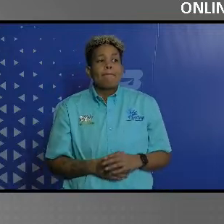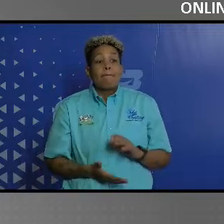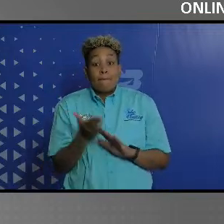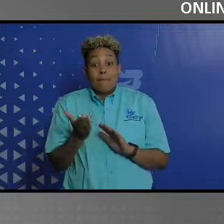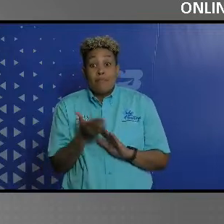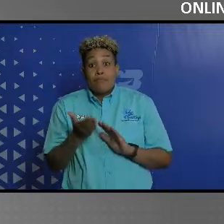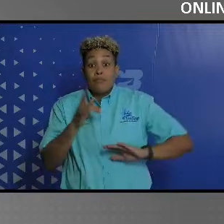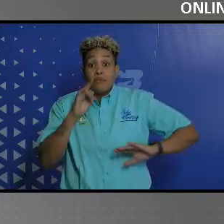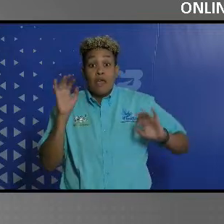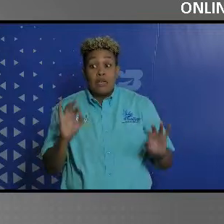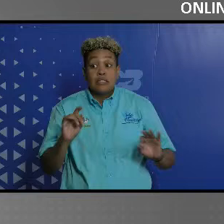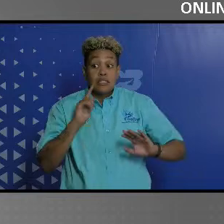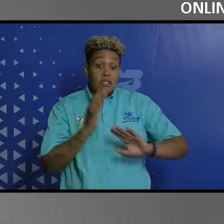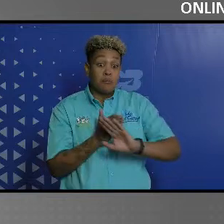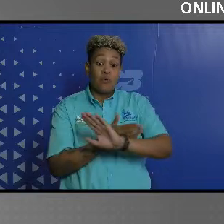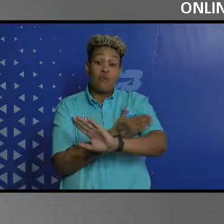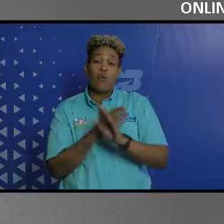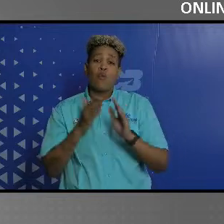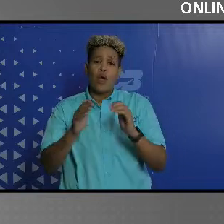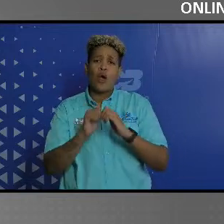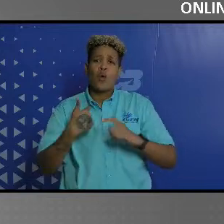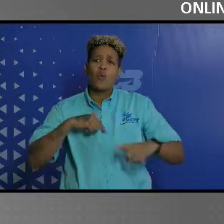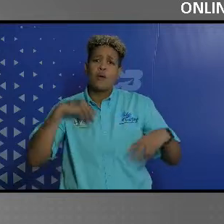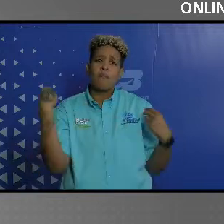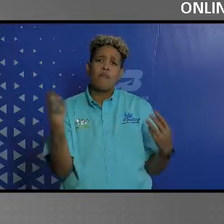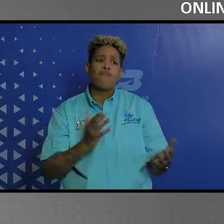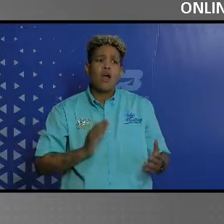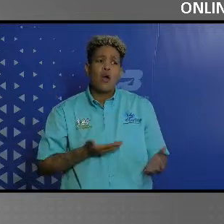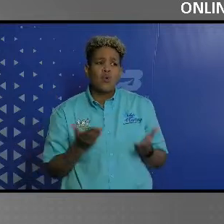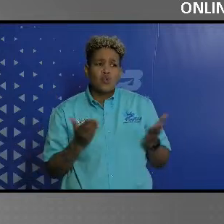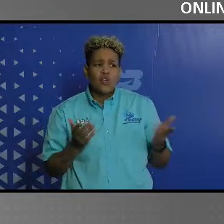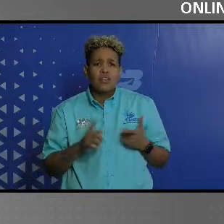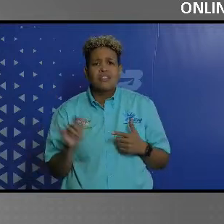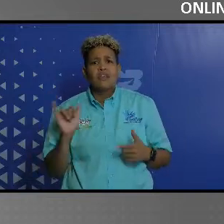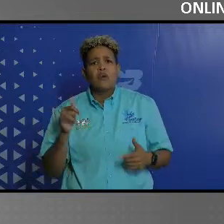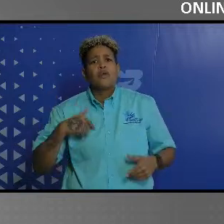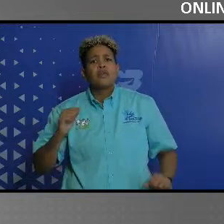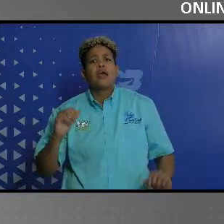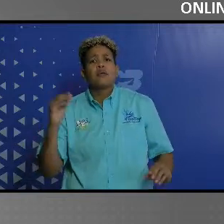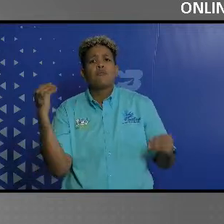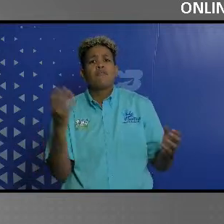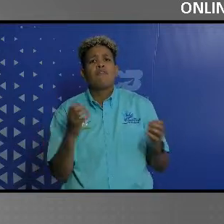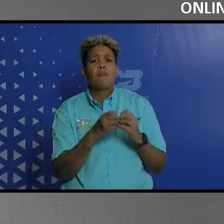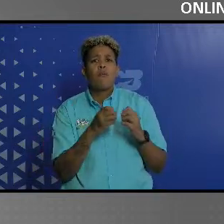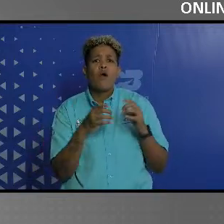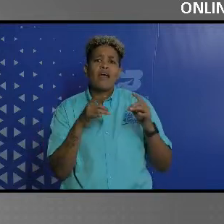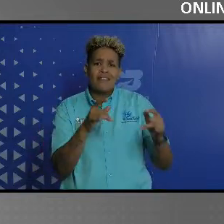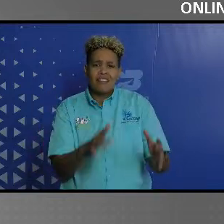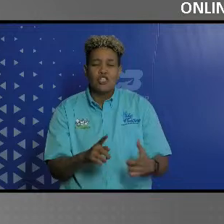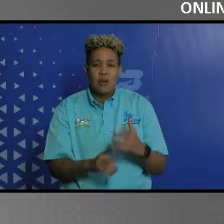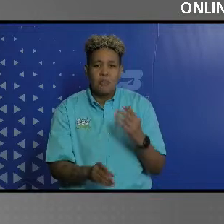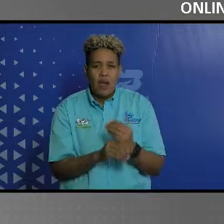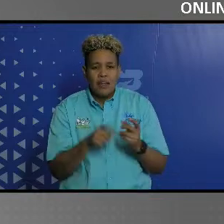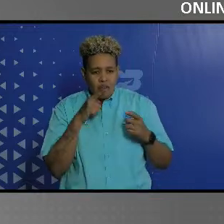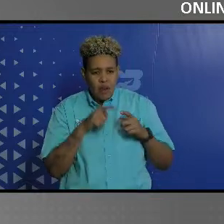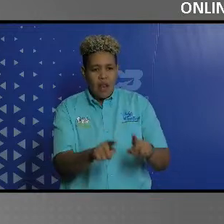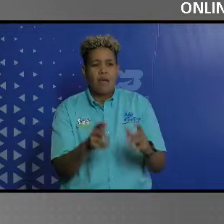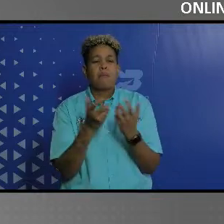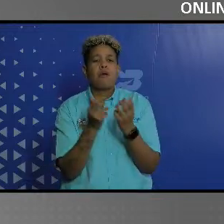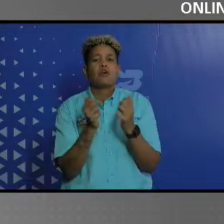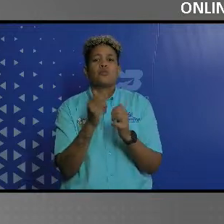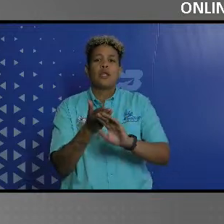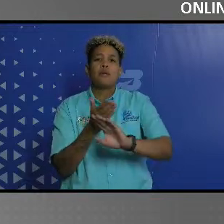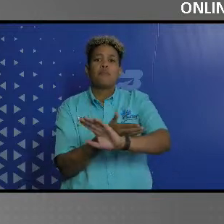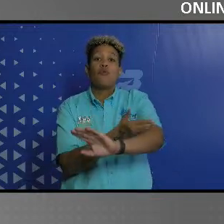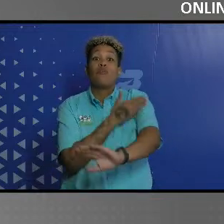Operational excellence, improving the way in which we deliver our services such that we can deliver them more efficiently and in alignment with improving